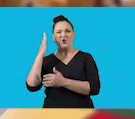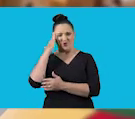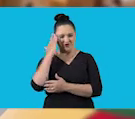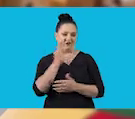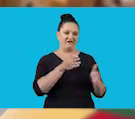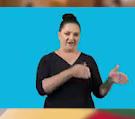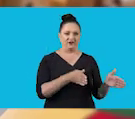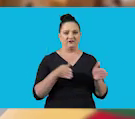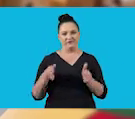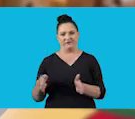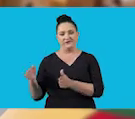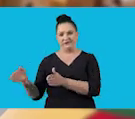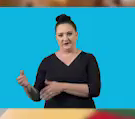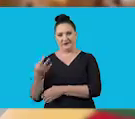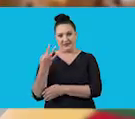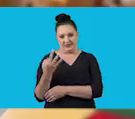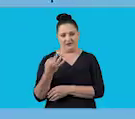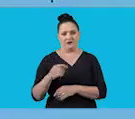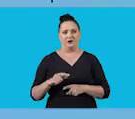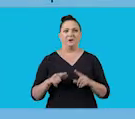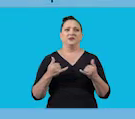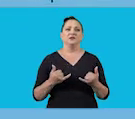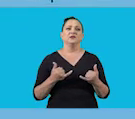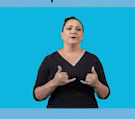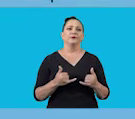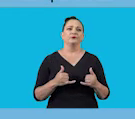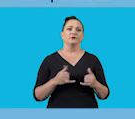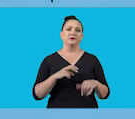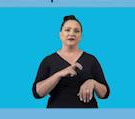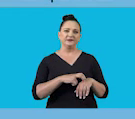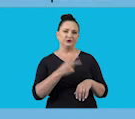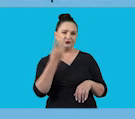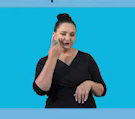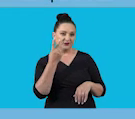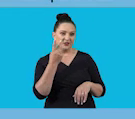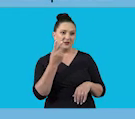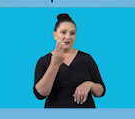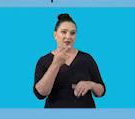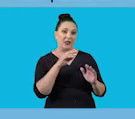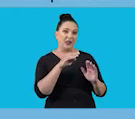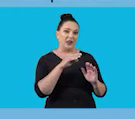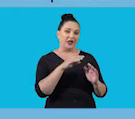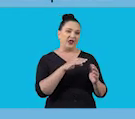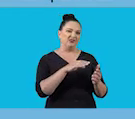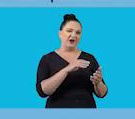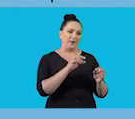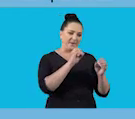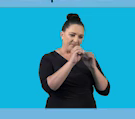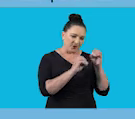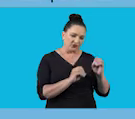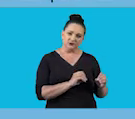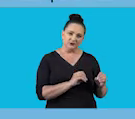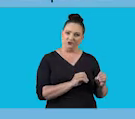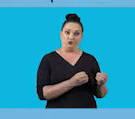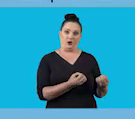matter. We then need to list the movement of particles to most movement of particles. So looking at these